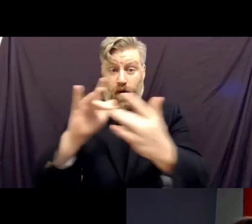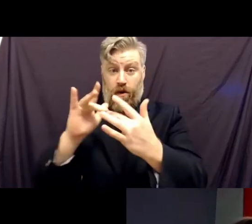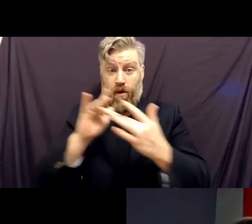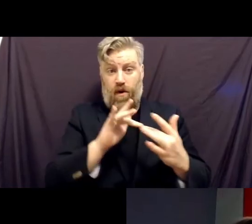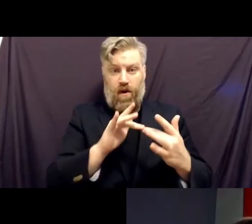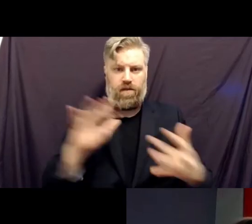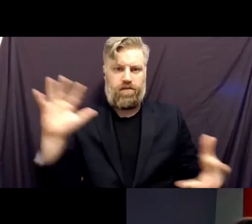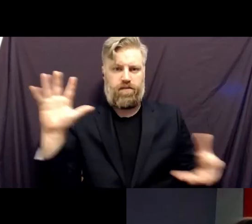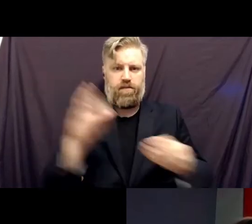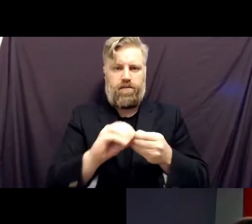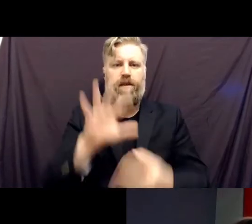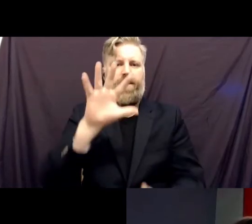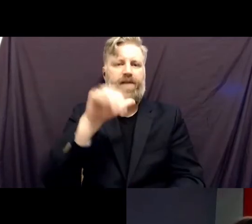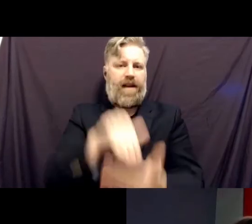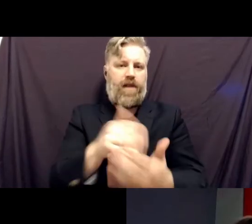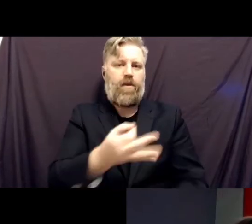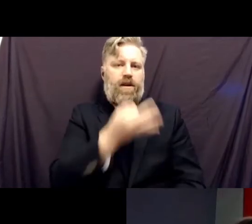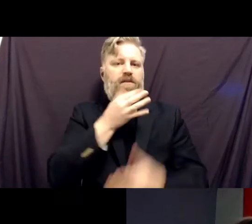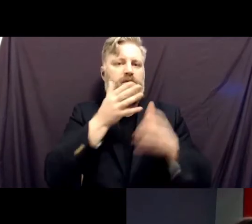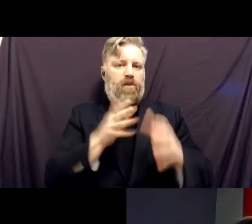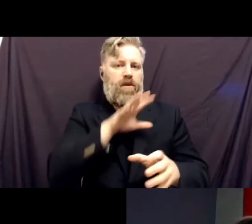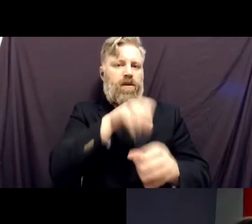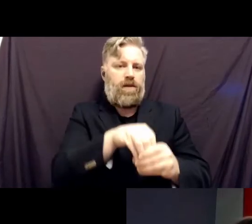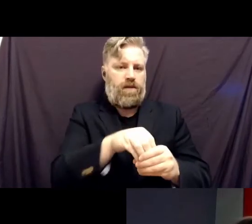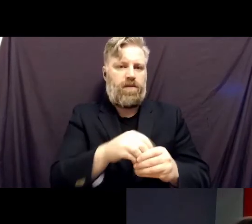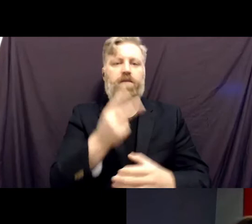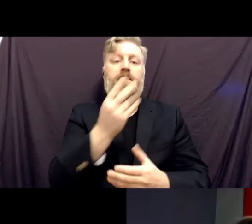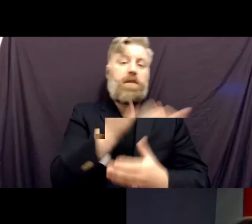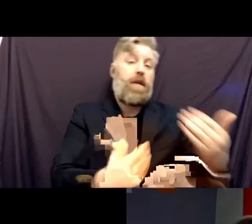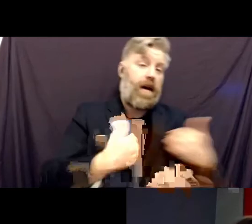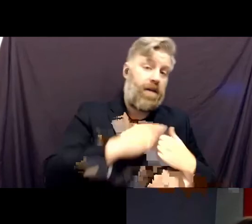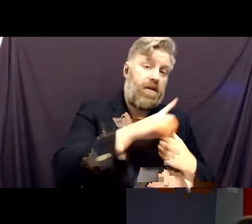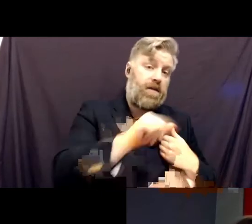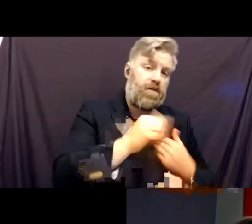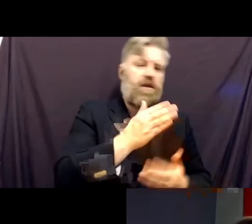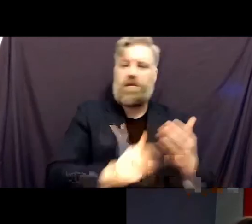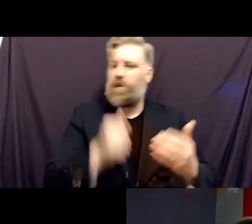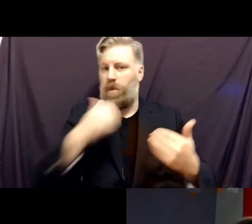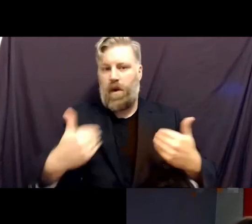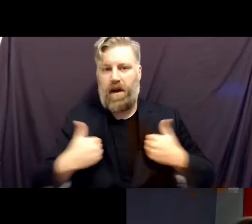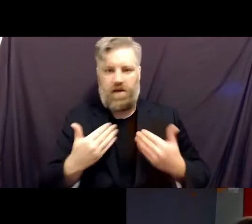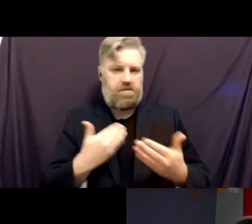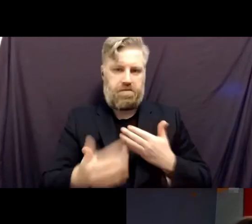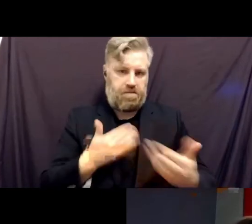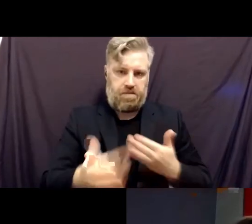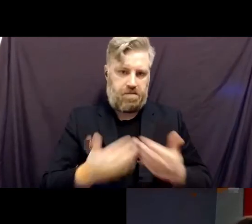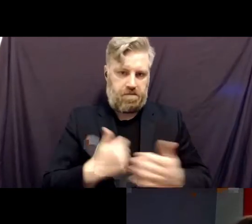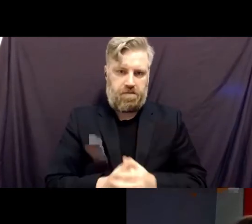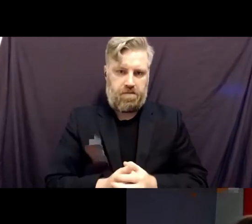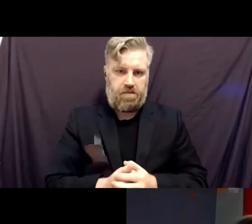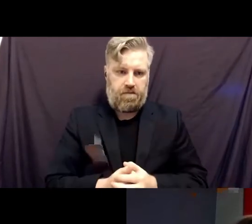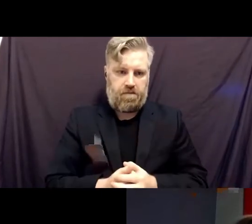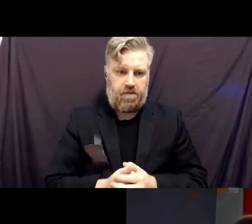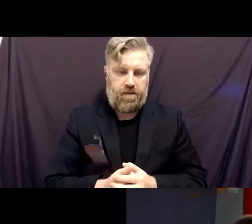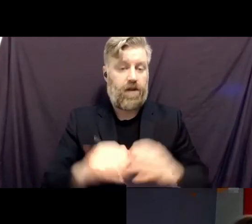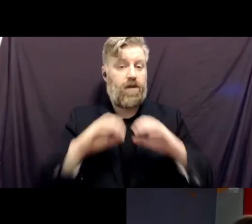some 5,000 experts, both with and without disabilities, and organizations